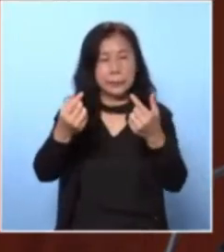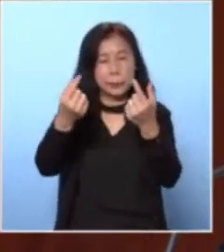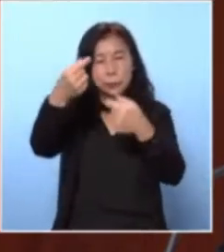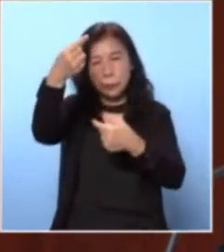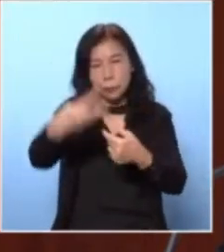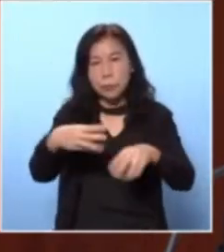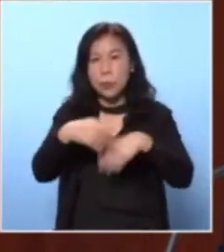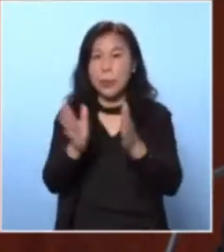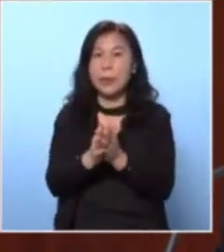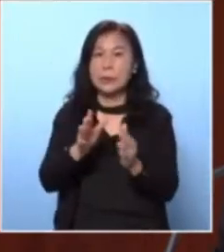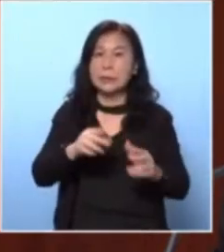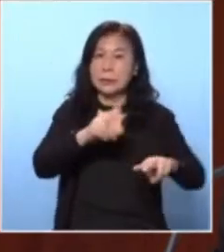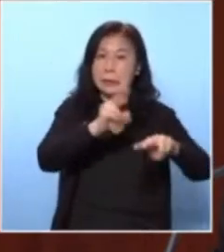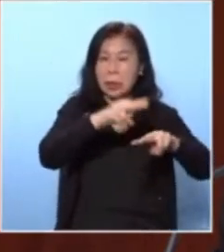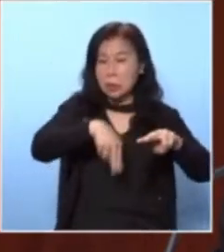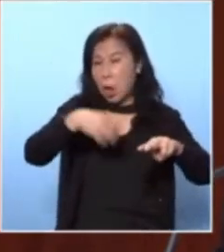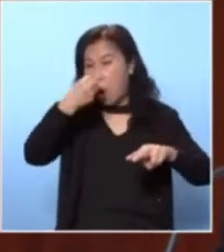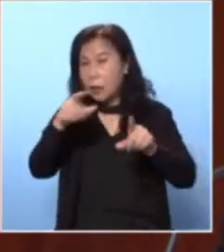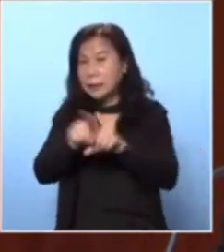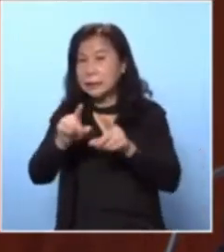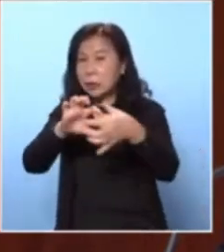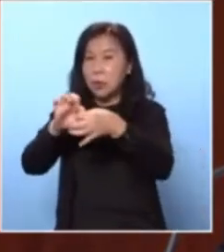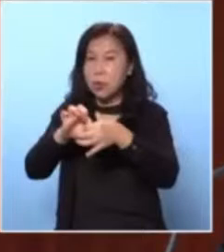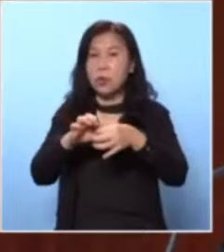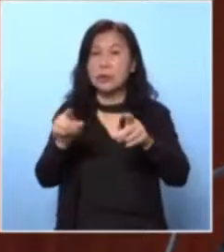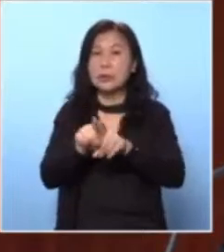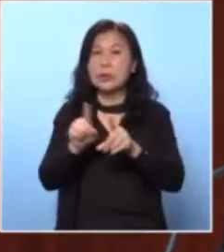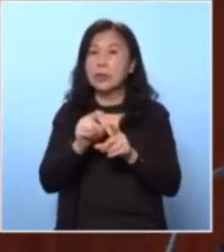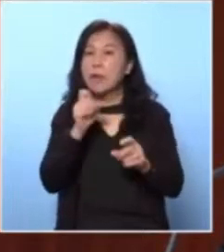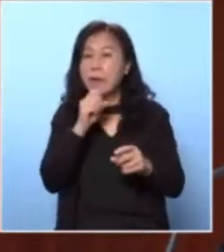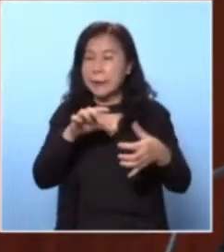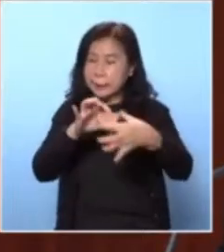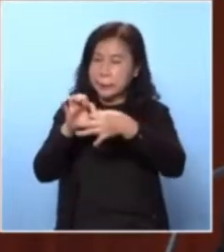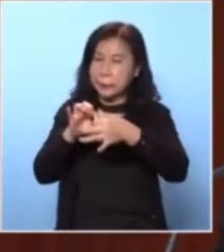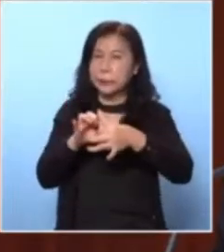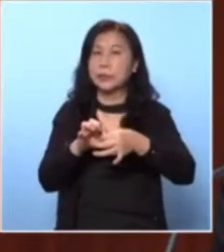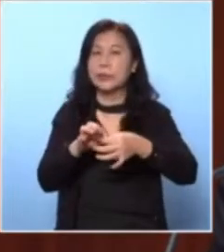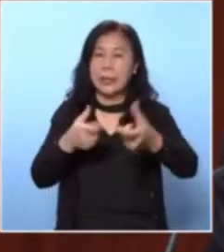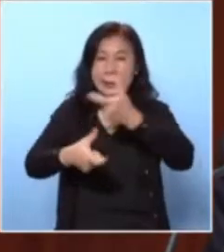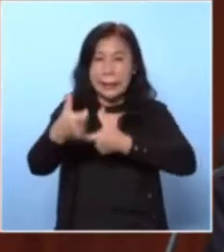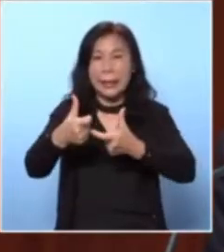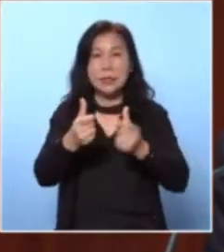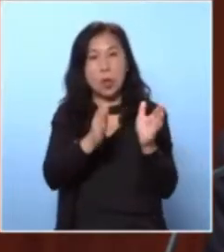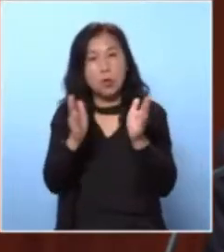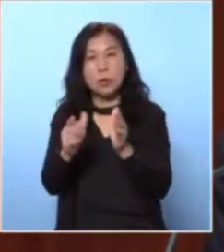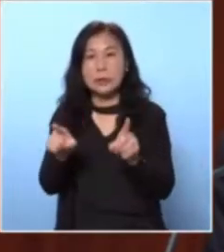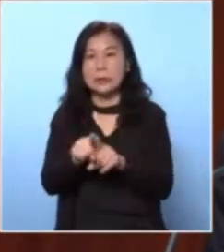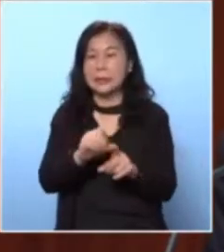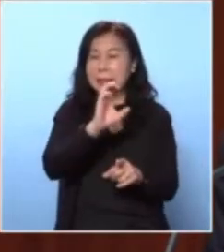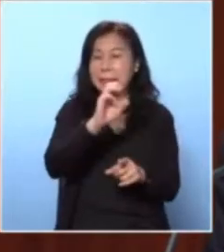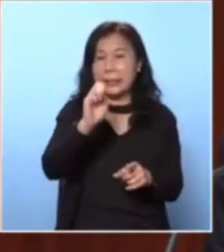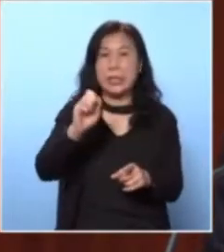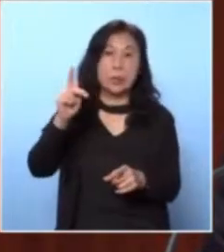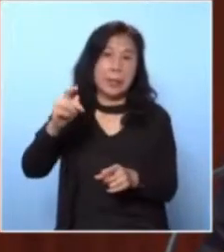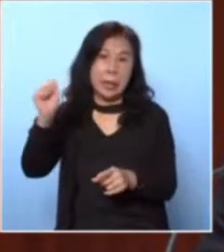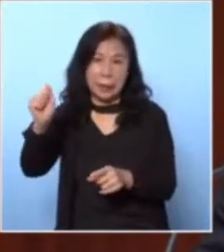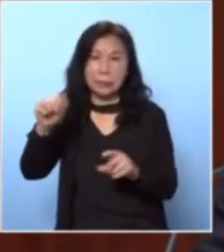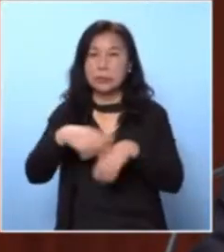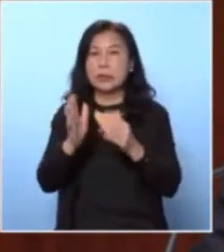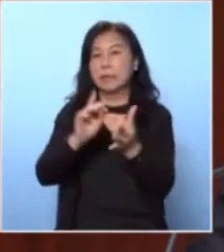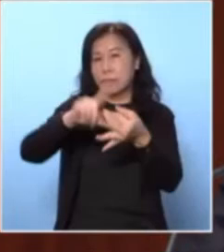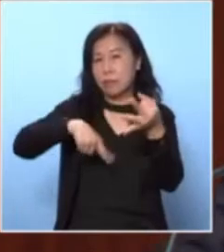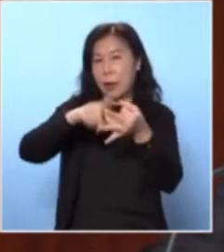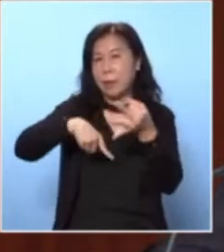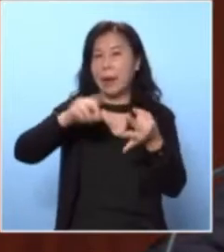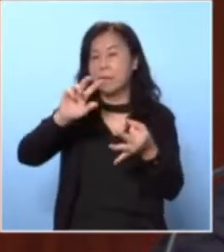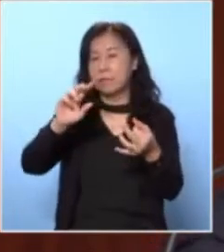Initiative. It also means making good use of the Closer Economic Partnership Arrangements, or CEPA, and related